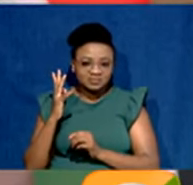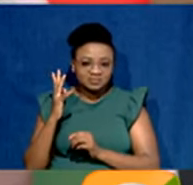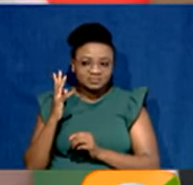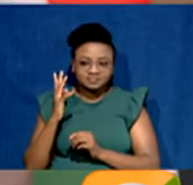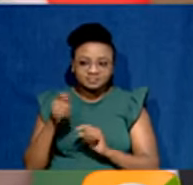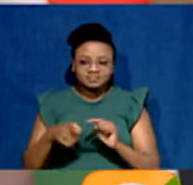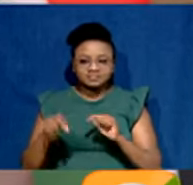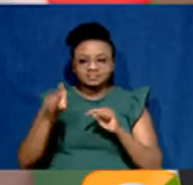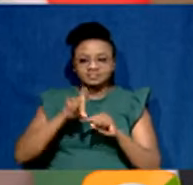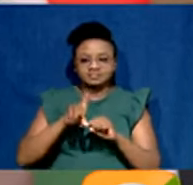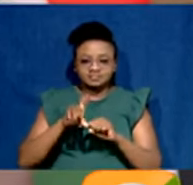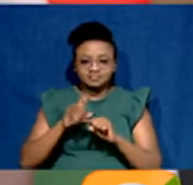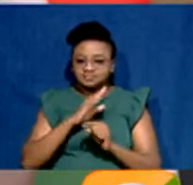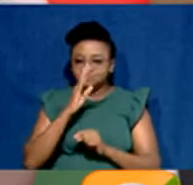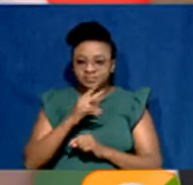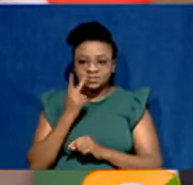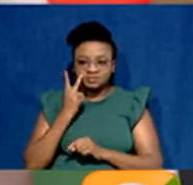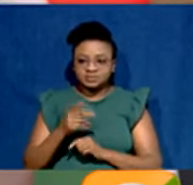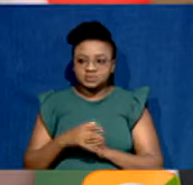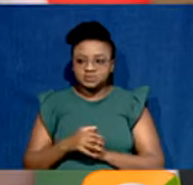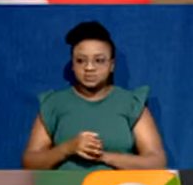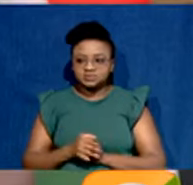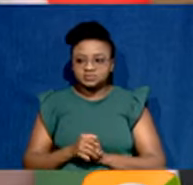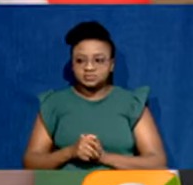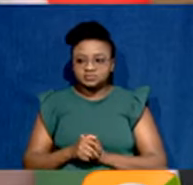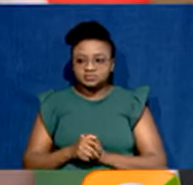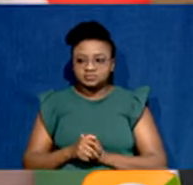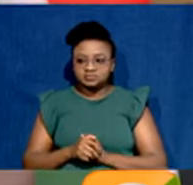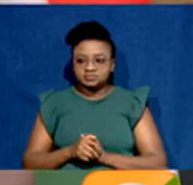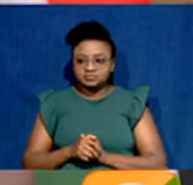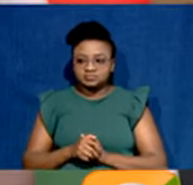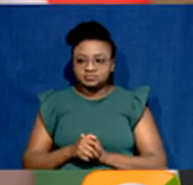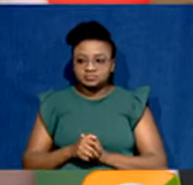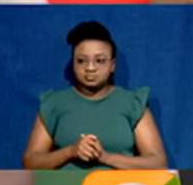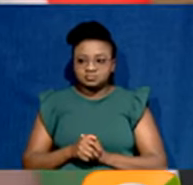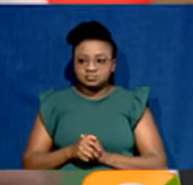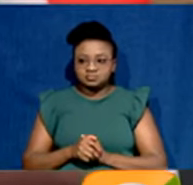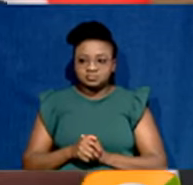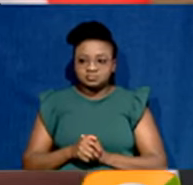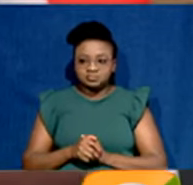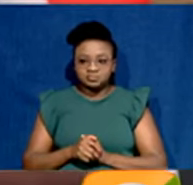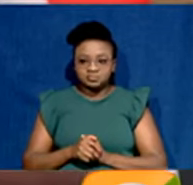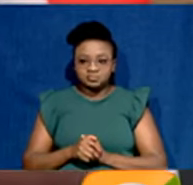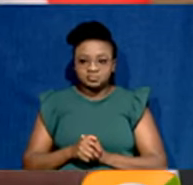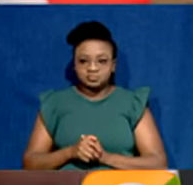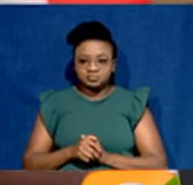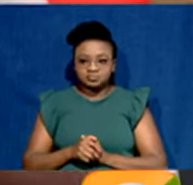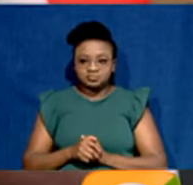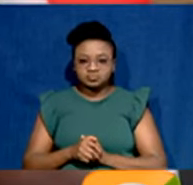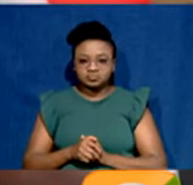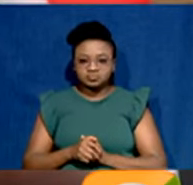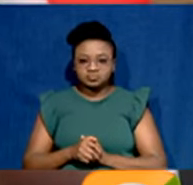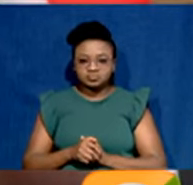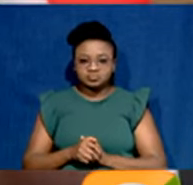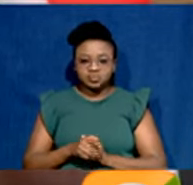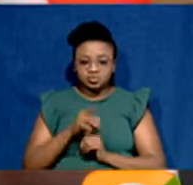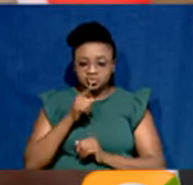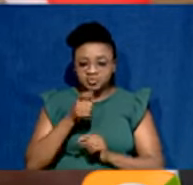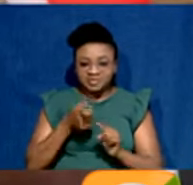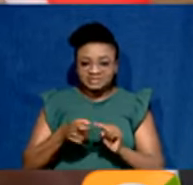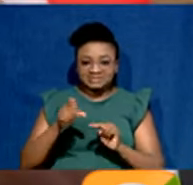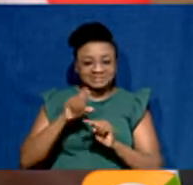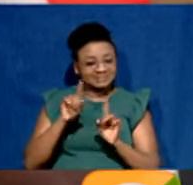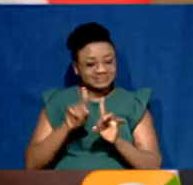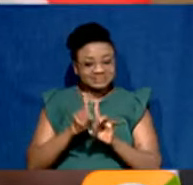in its history. What that has done, and because every country tried,